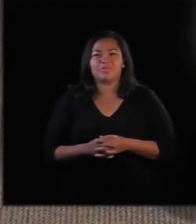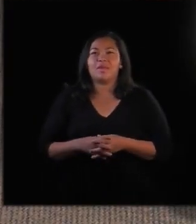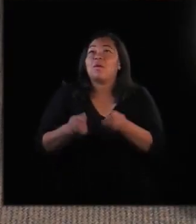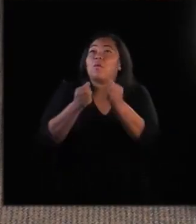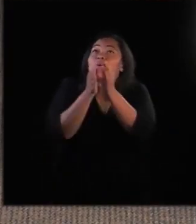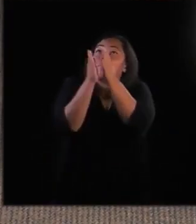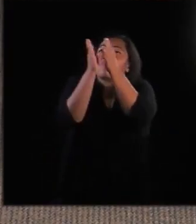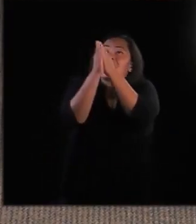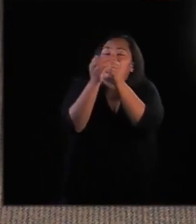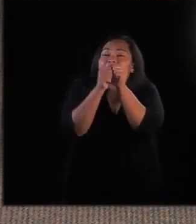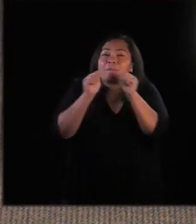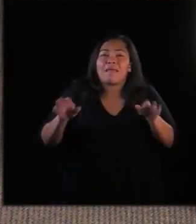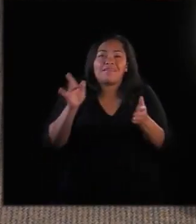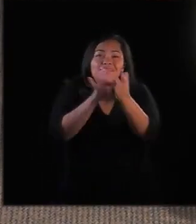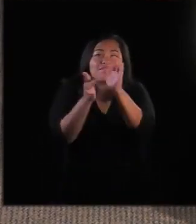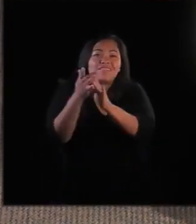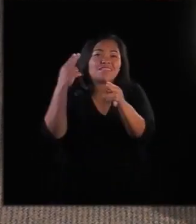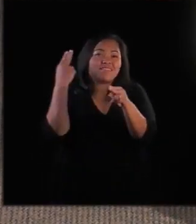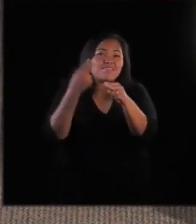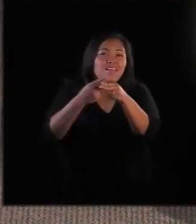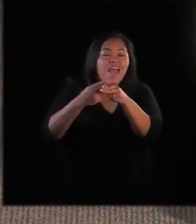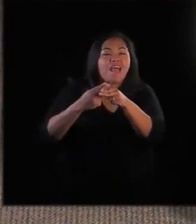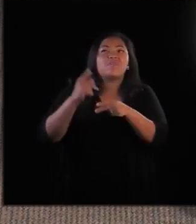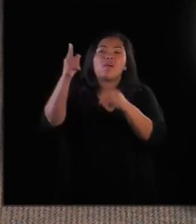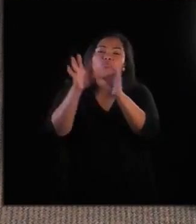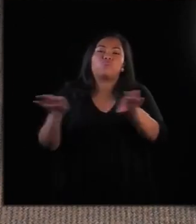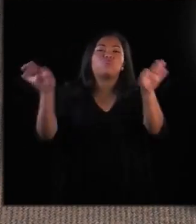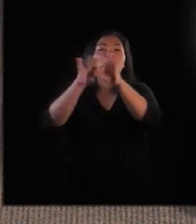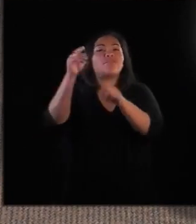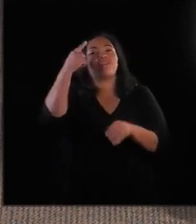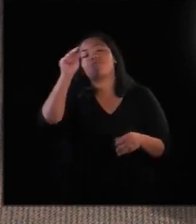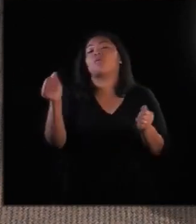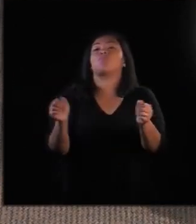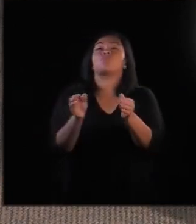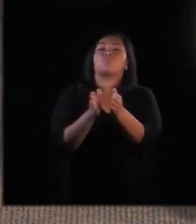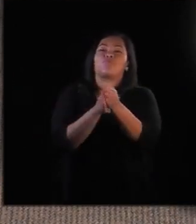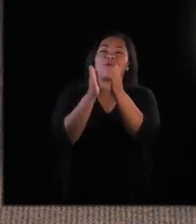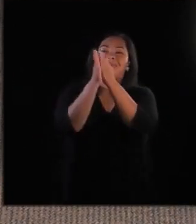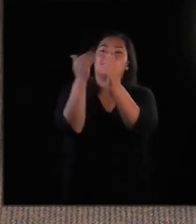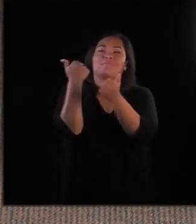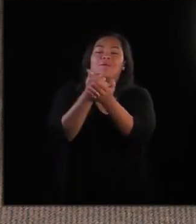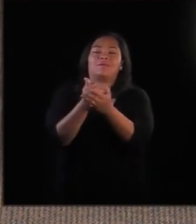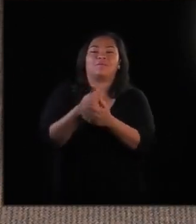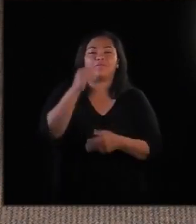We praise and we bless the name of Jesus. Truly, he's worthy to be praised. Amen.